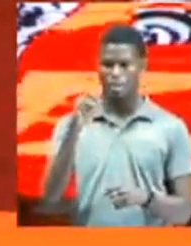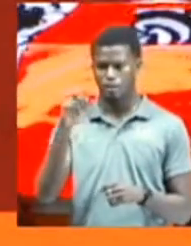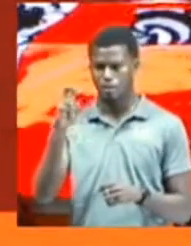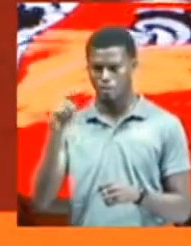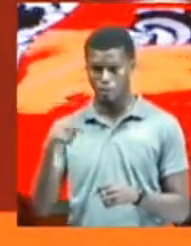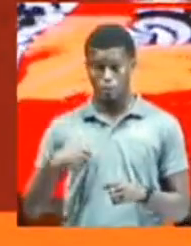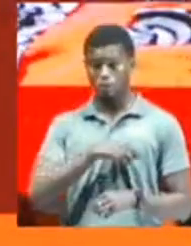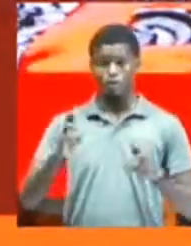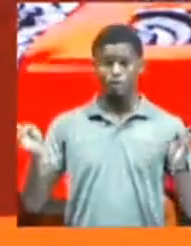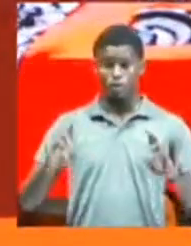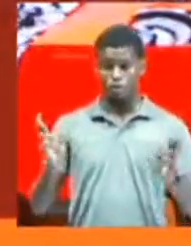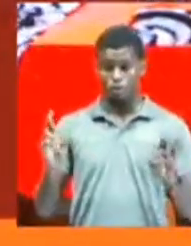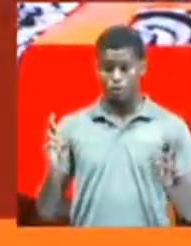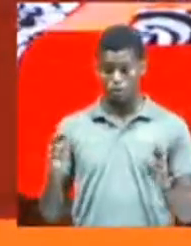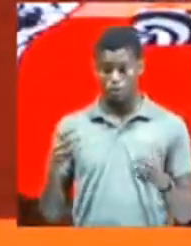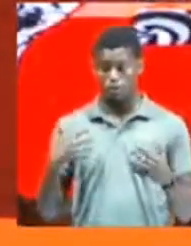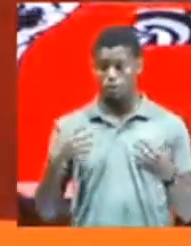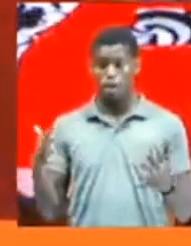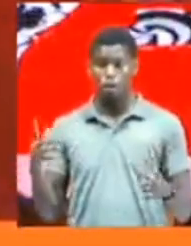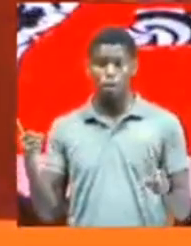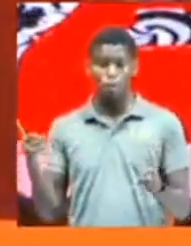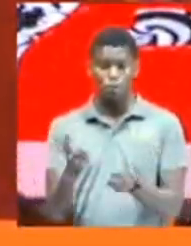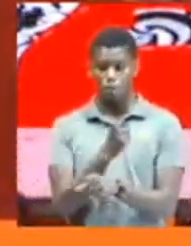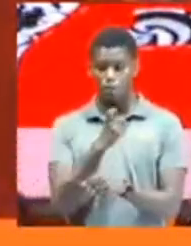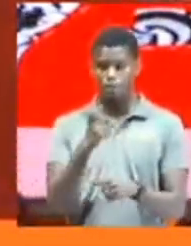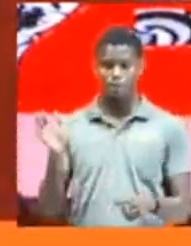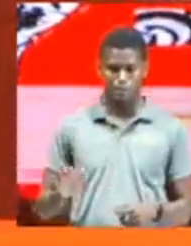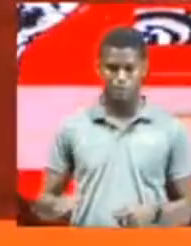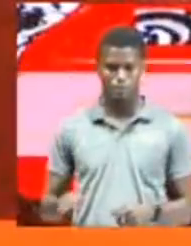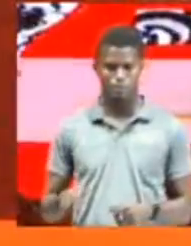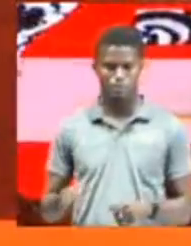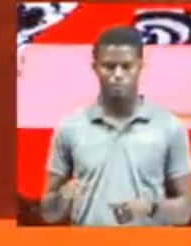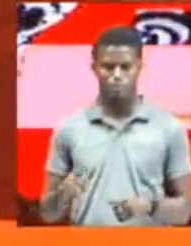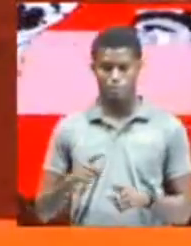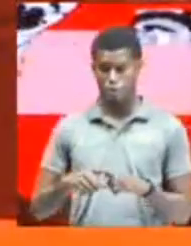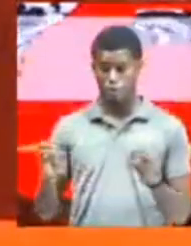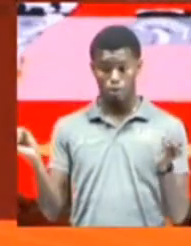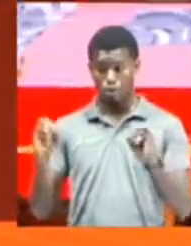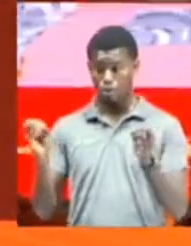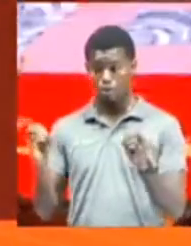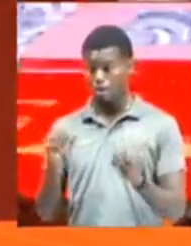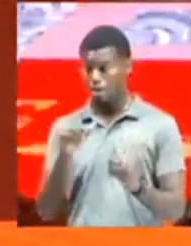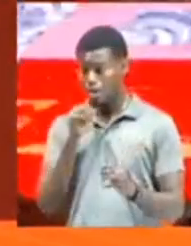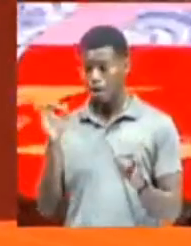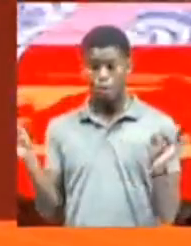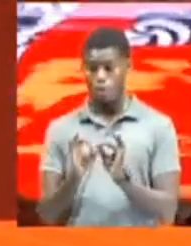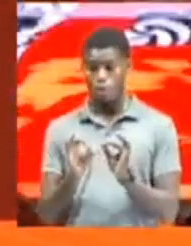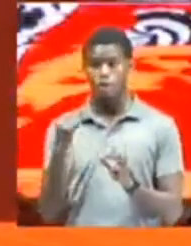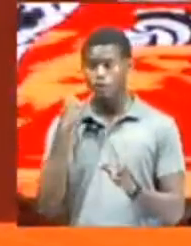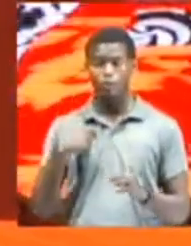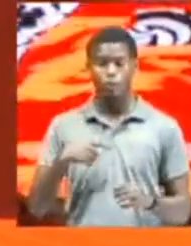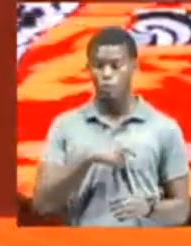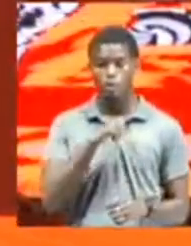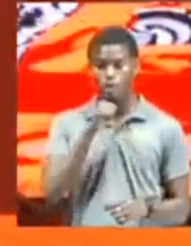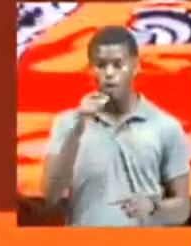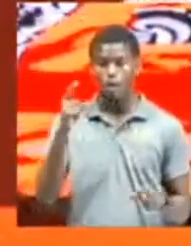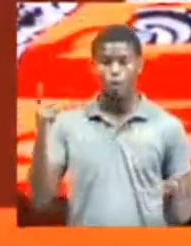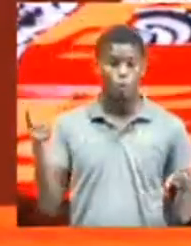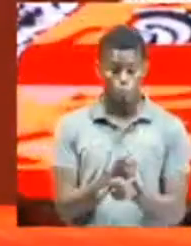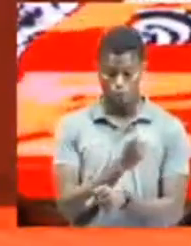debates. But none of that is worth it if we don't win the election. We need you